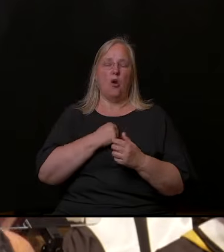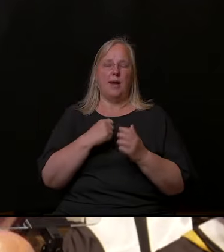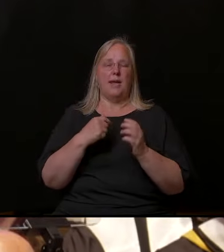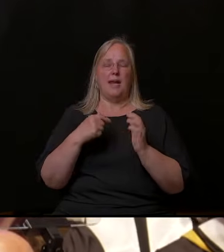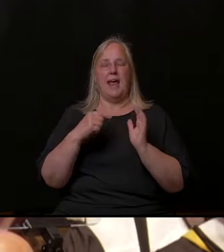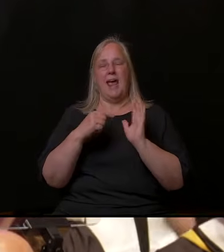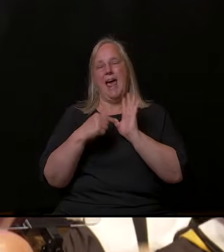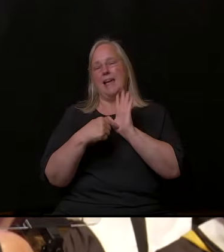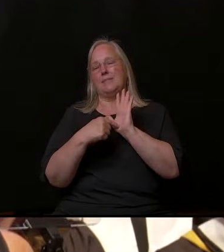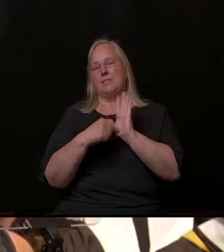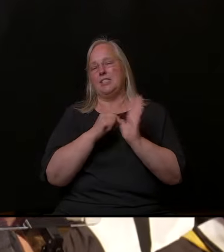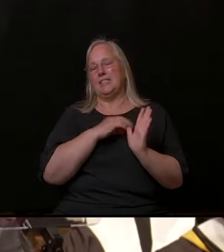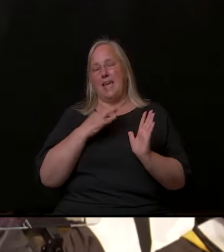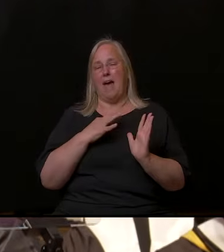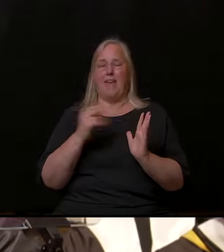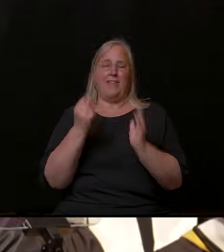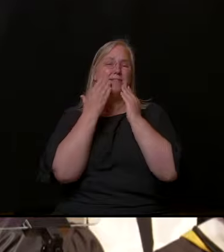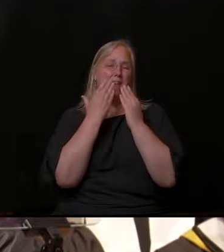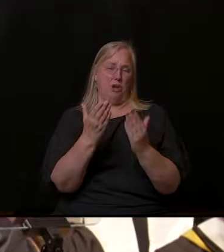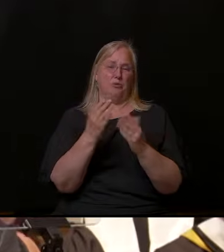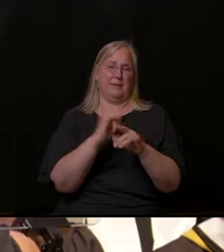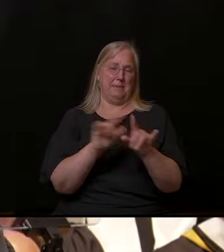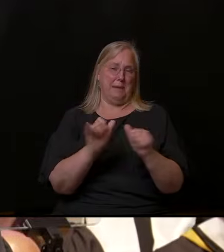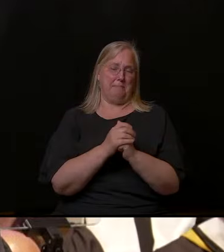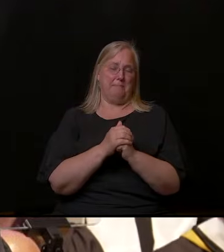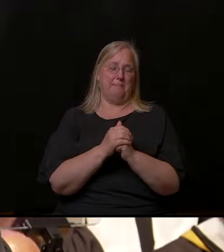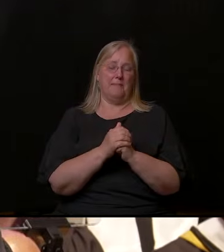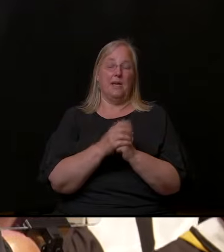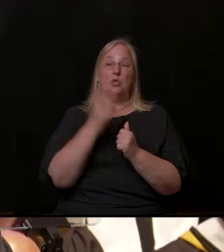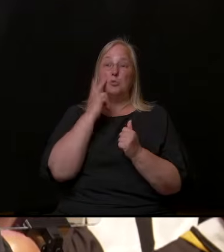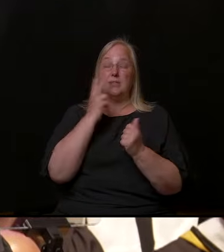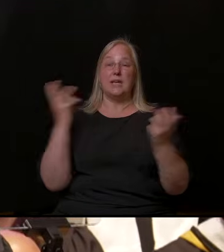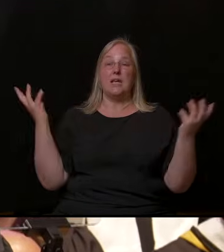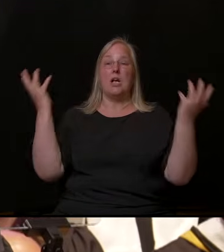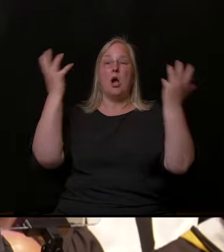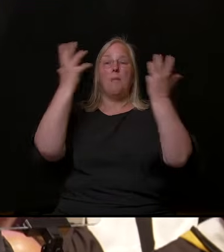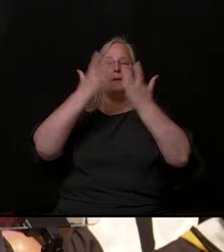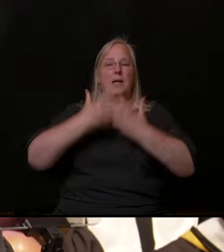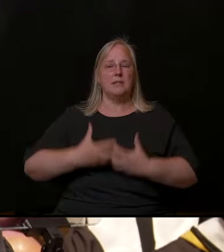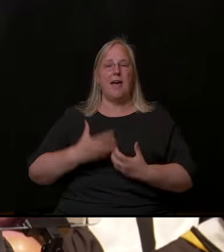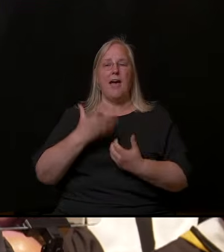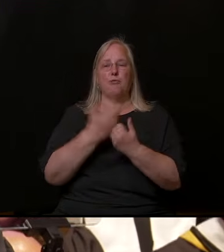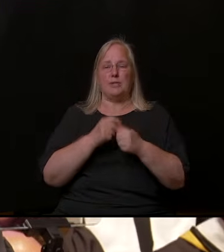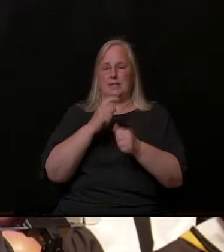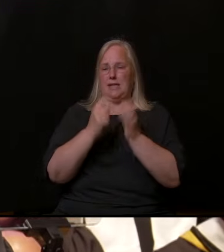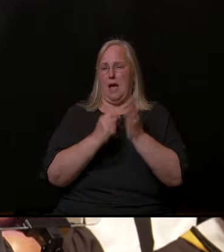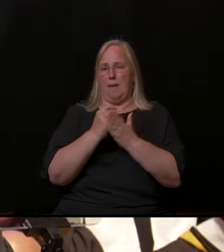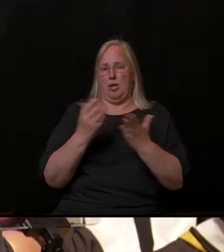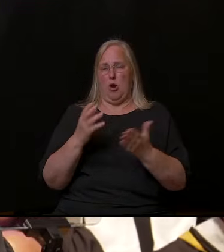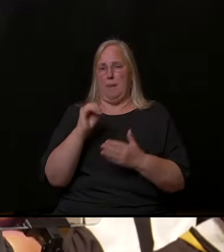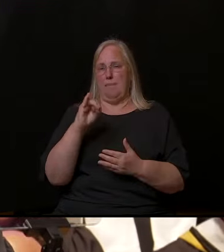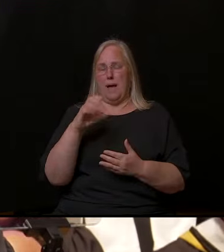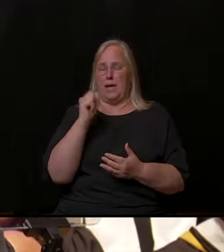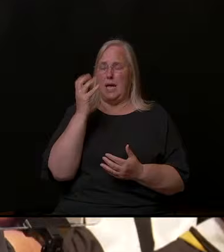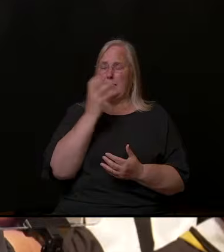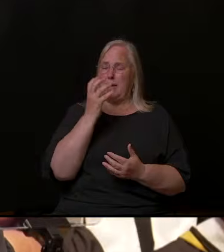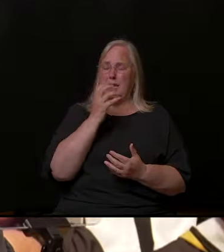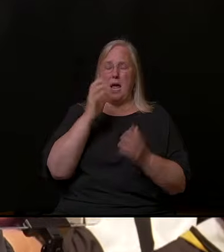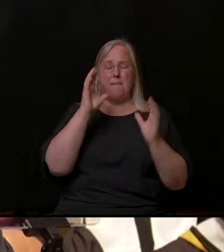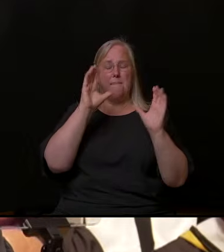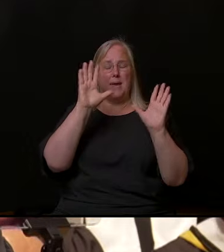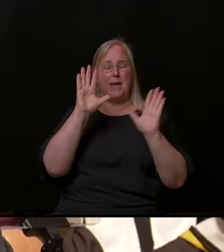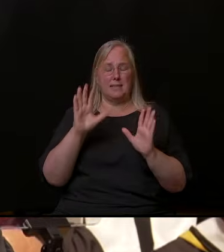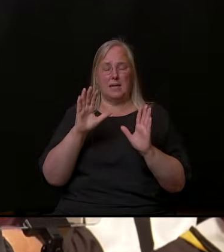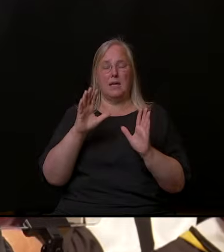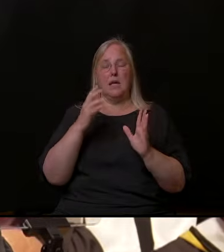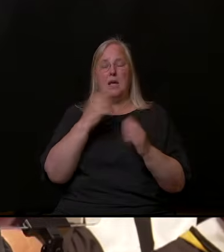Thank you, guys. Too kind of us. To see the culmination of everyone's time here at MICA has been just so amazing. These last 4 years have